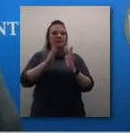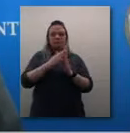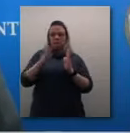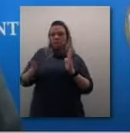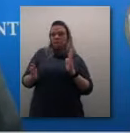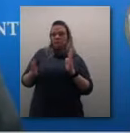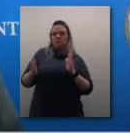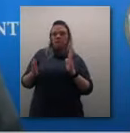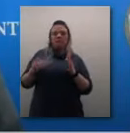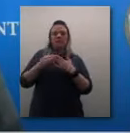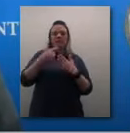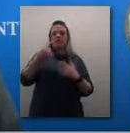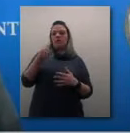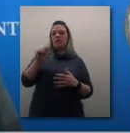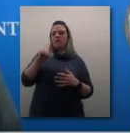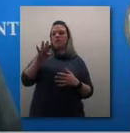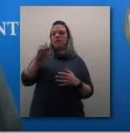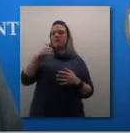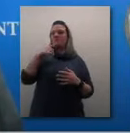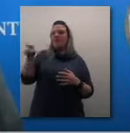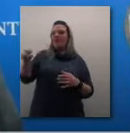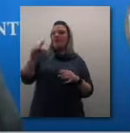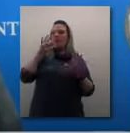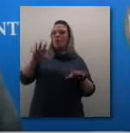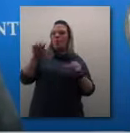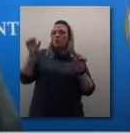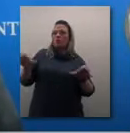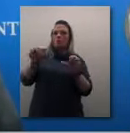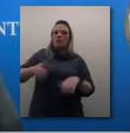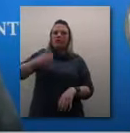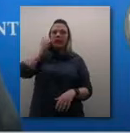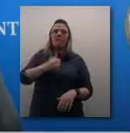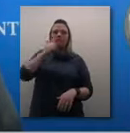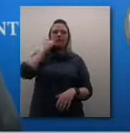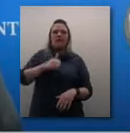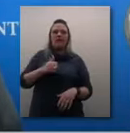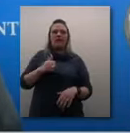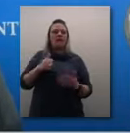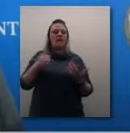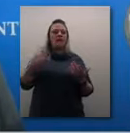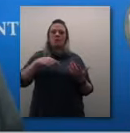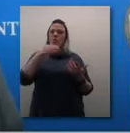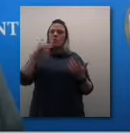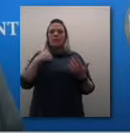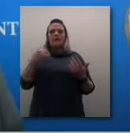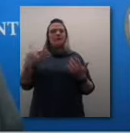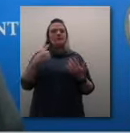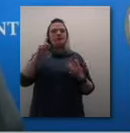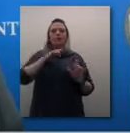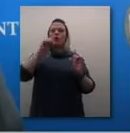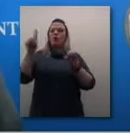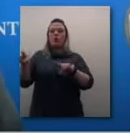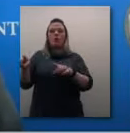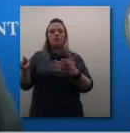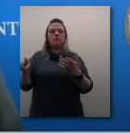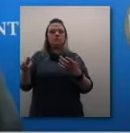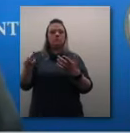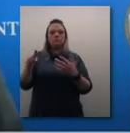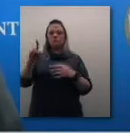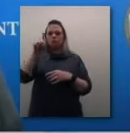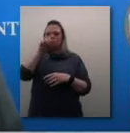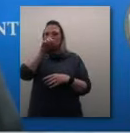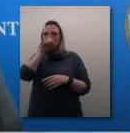called and said they're doing this every day. We had one of our Department of Health sanitarians go out